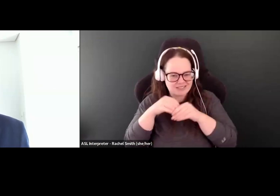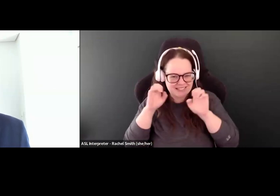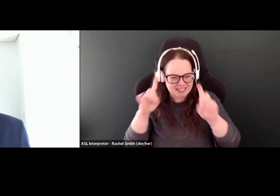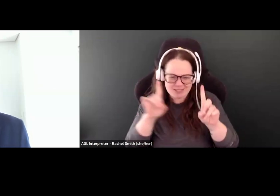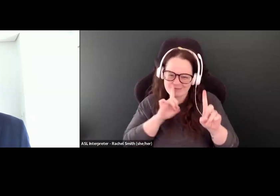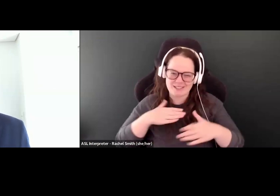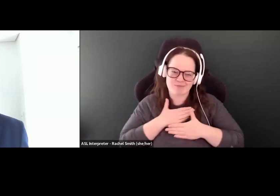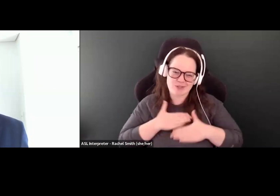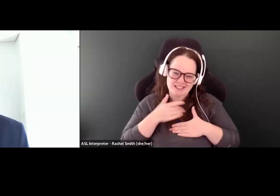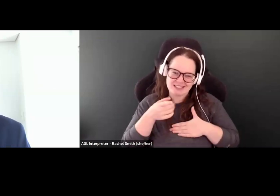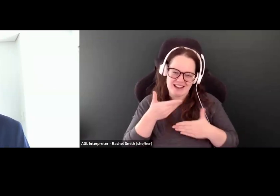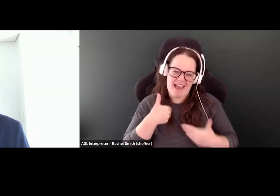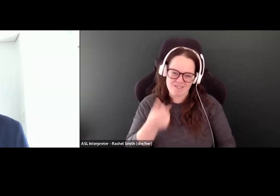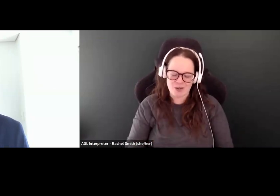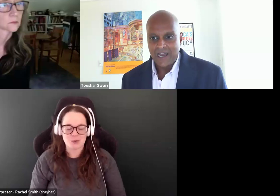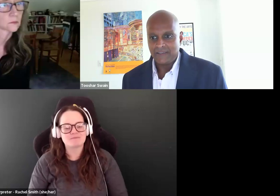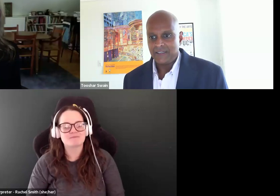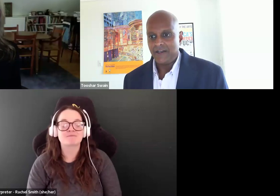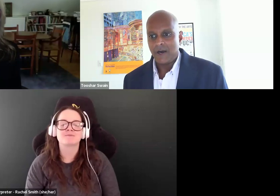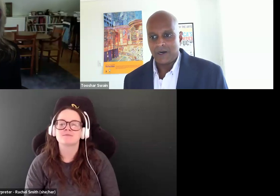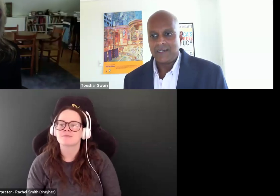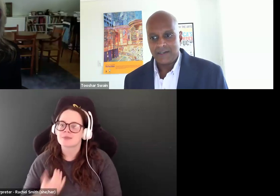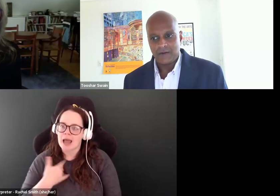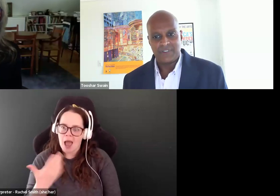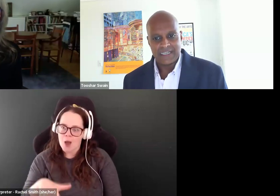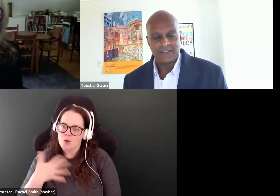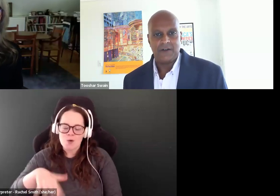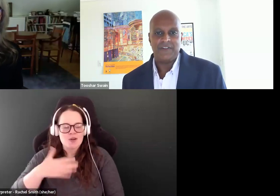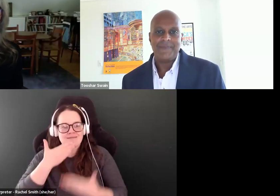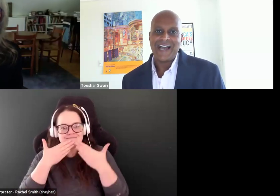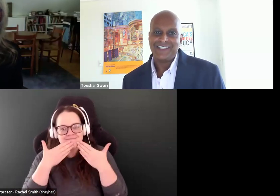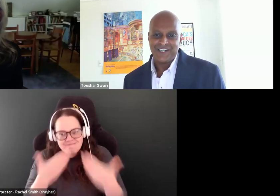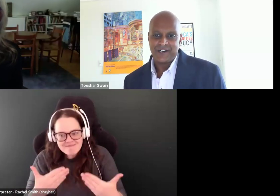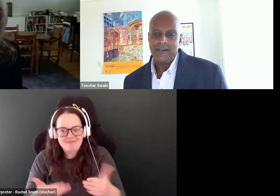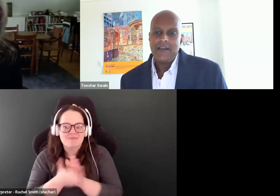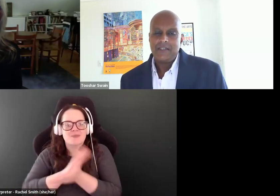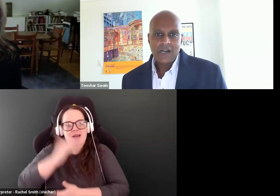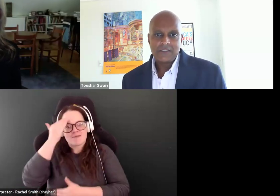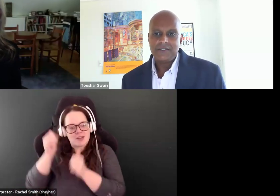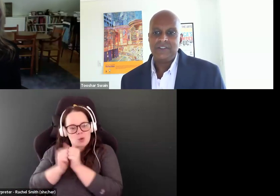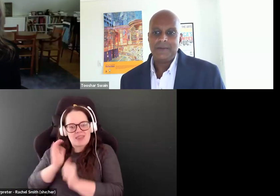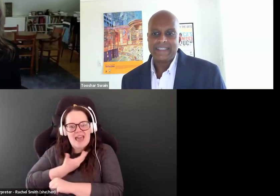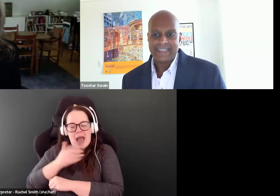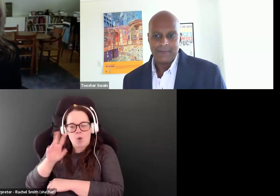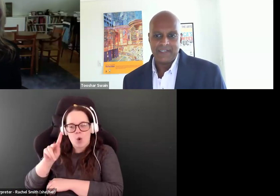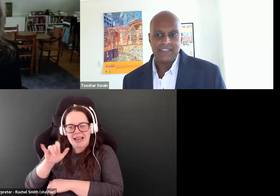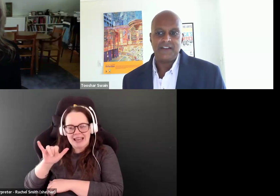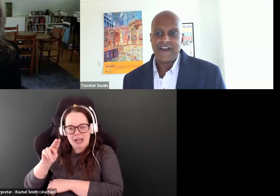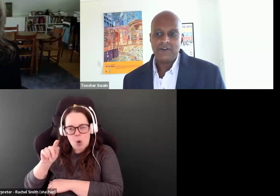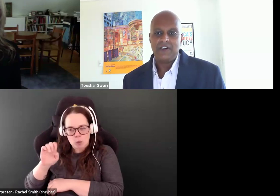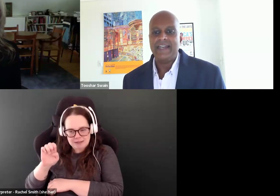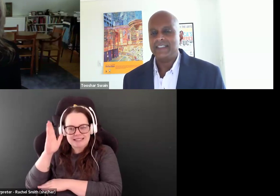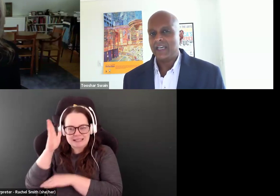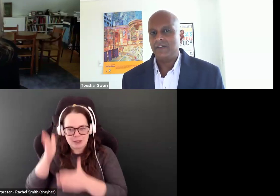you. I'm truly thankful to have gotten to know our keynote presenter over the past year. Dr. Susan Magsamen is